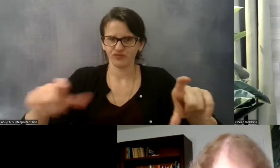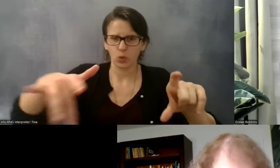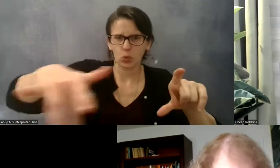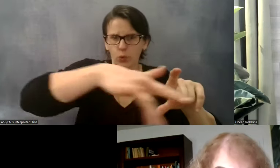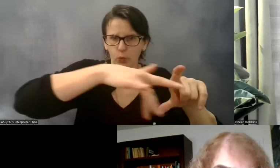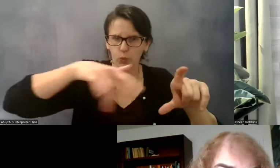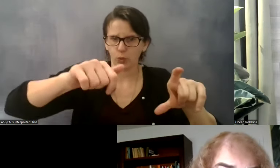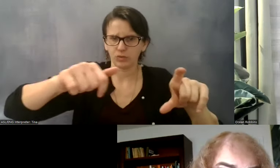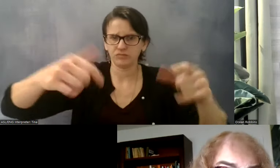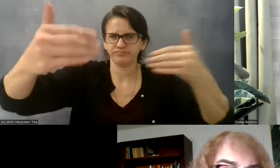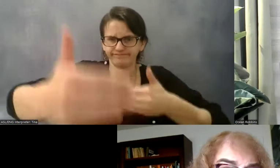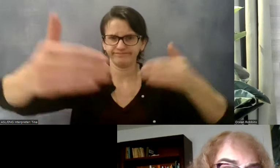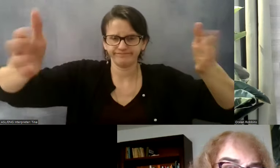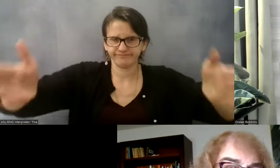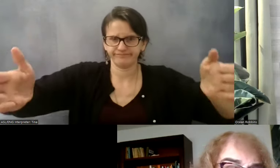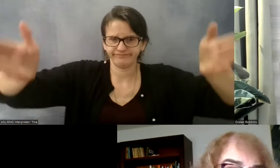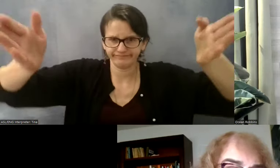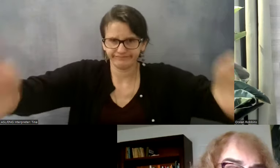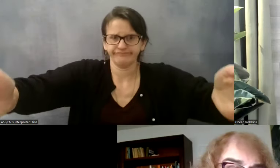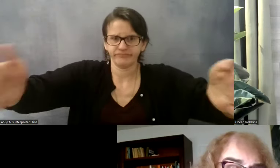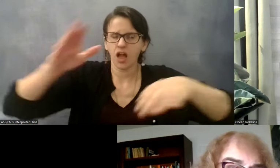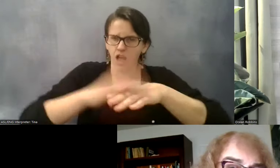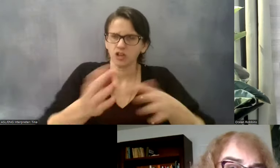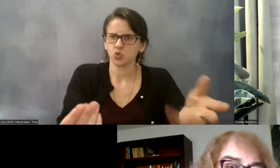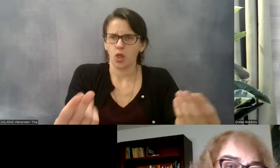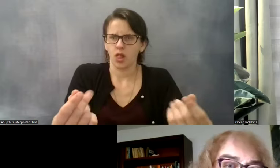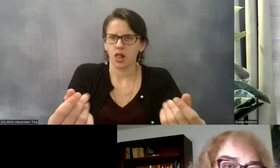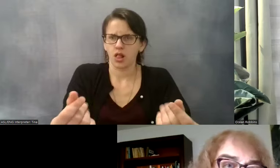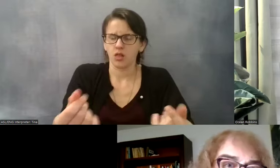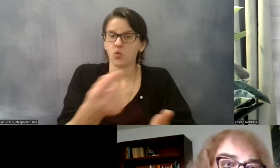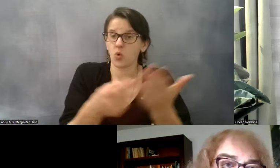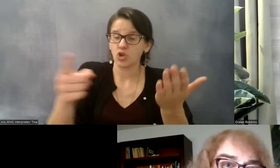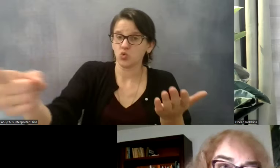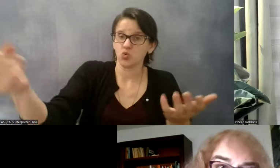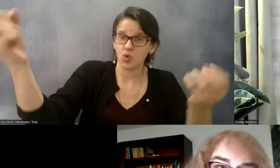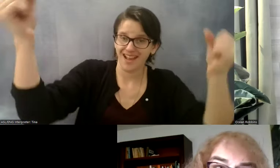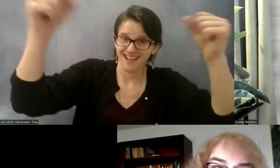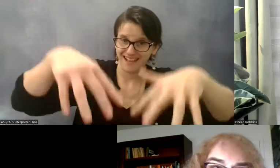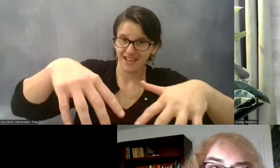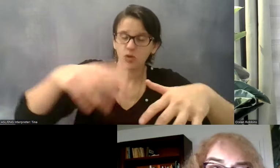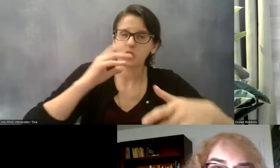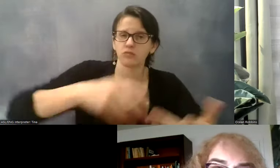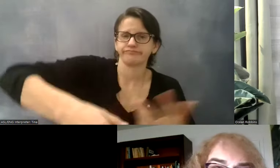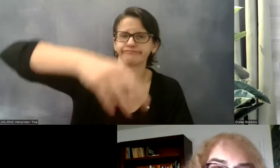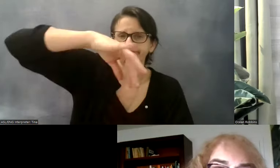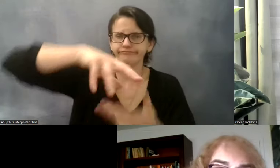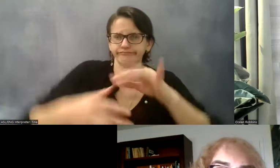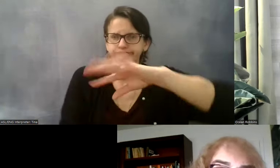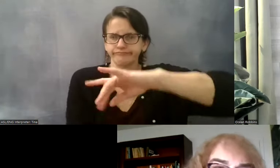It's built right over the soil, and your soil that you add interacts with the soil. Now,